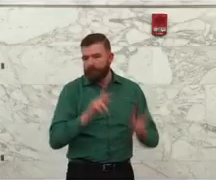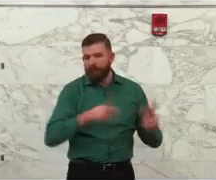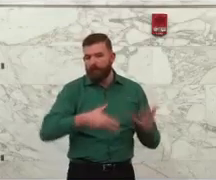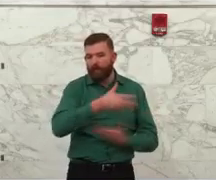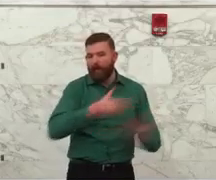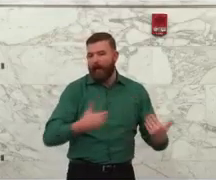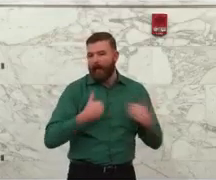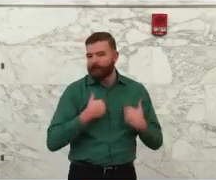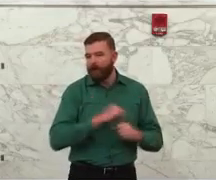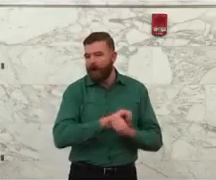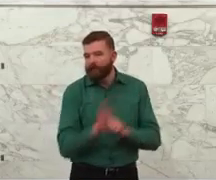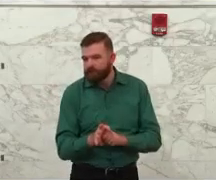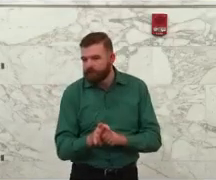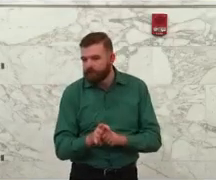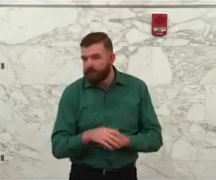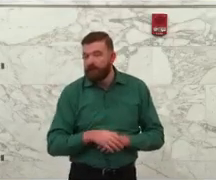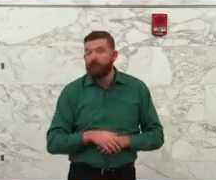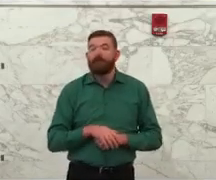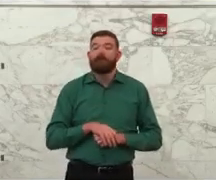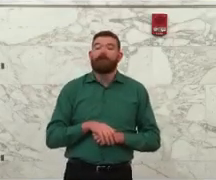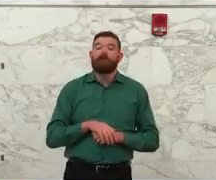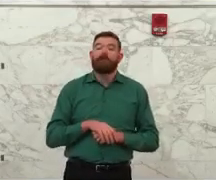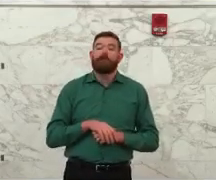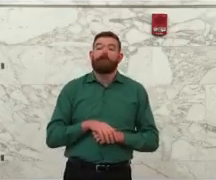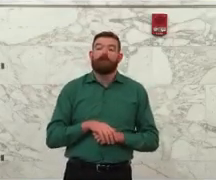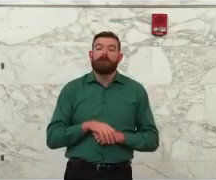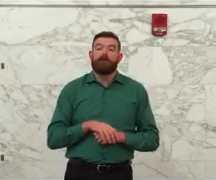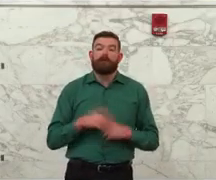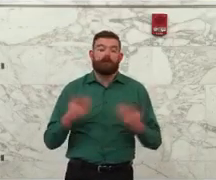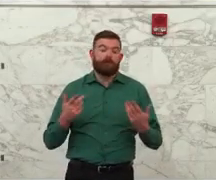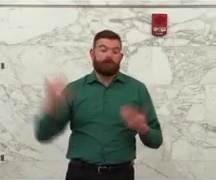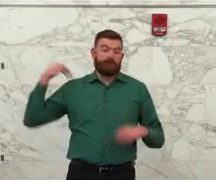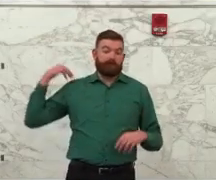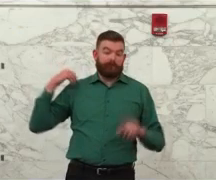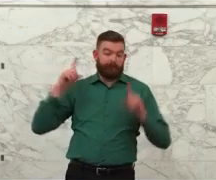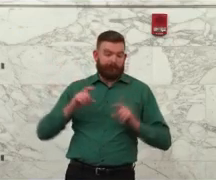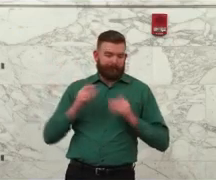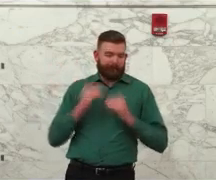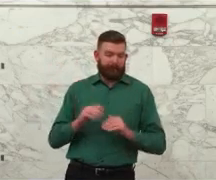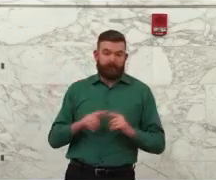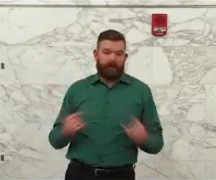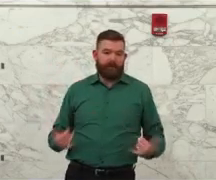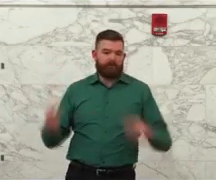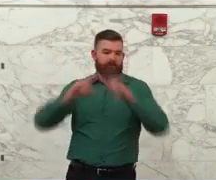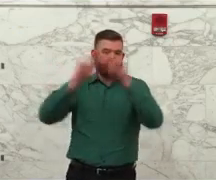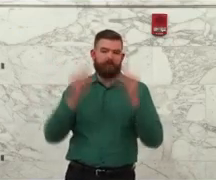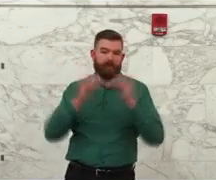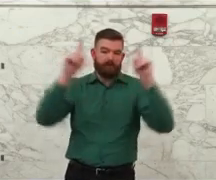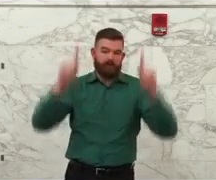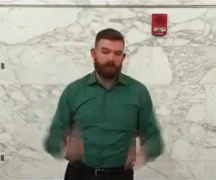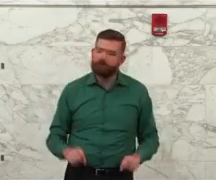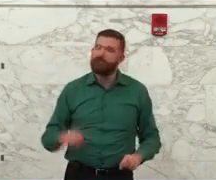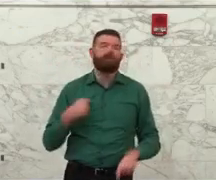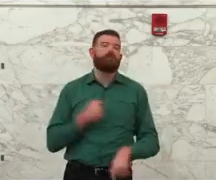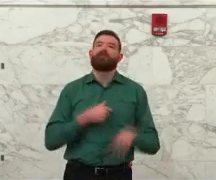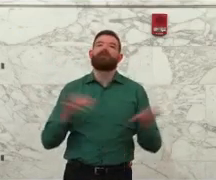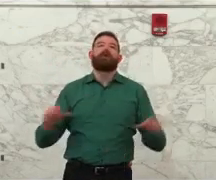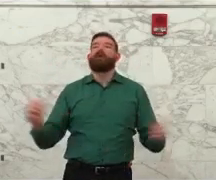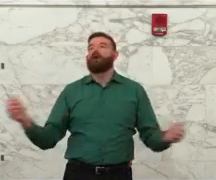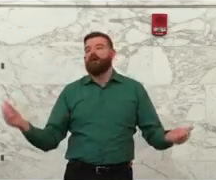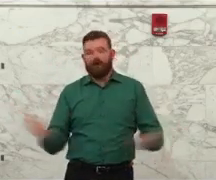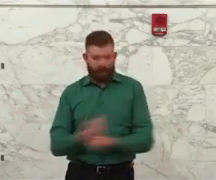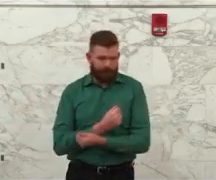multiple. Our hope is that we have the same week ahead of us that we did behind us. We're doing everything we can. The raw